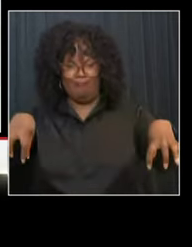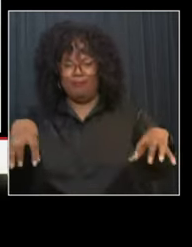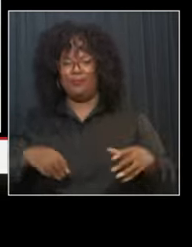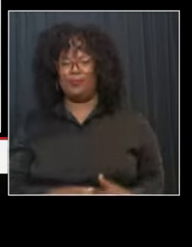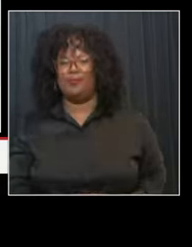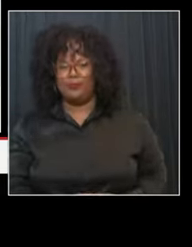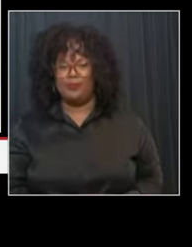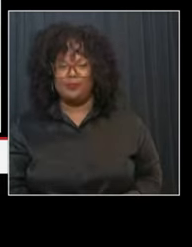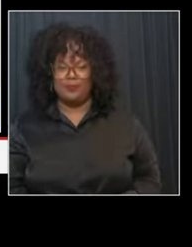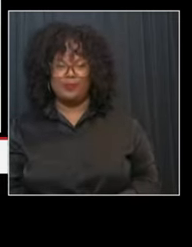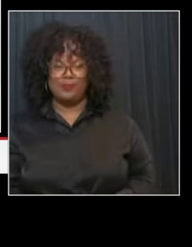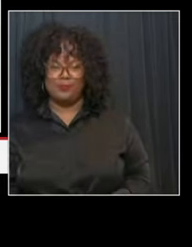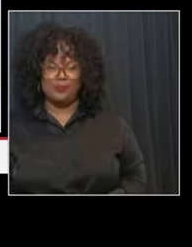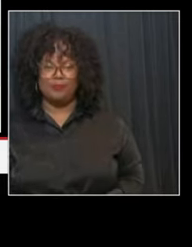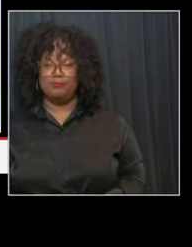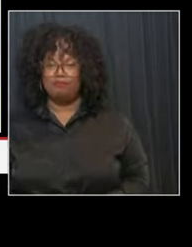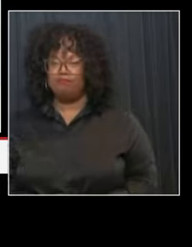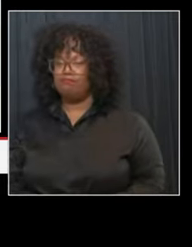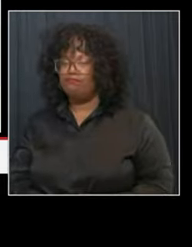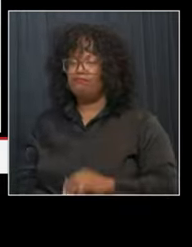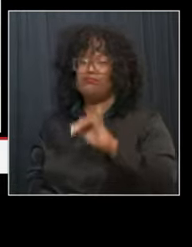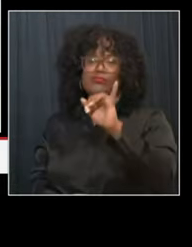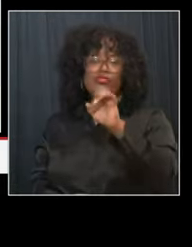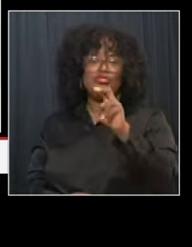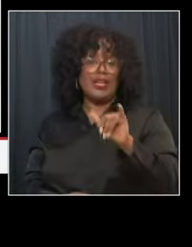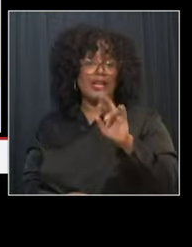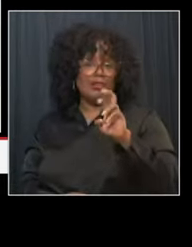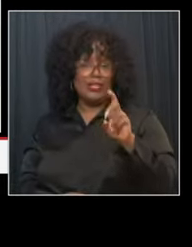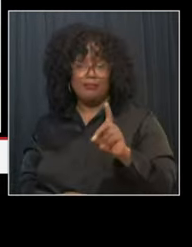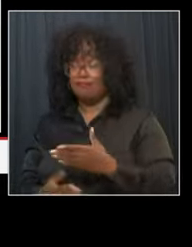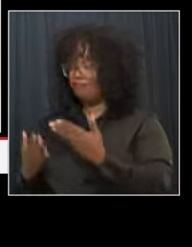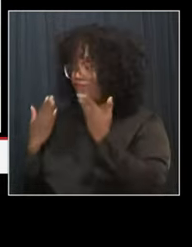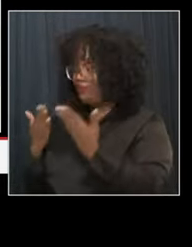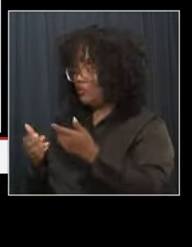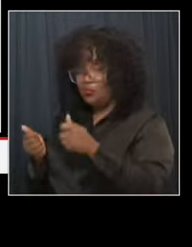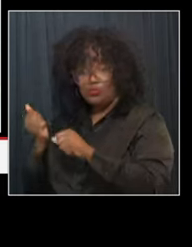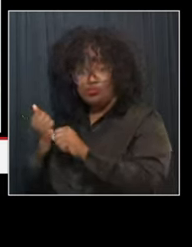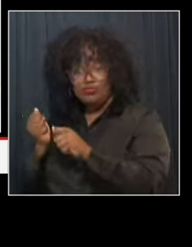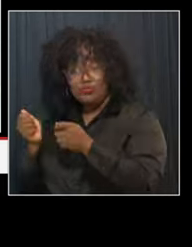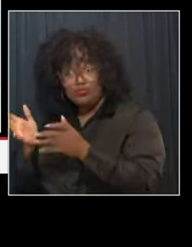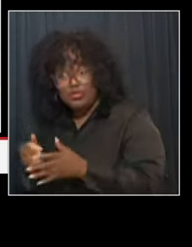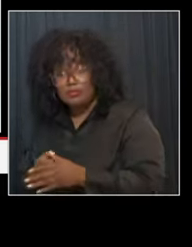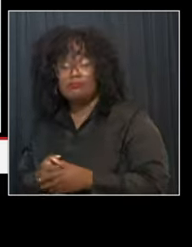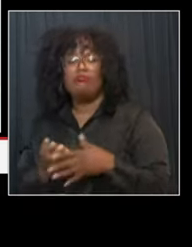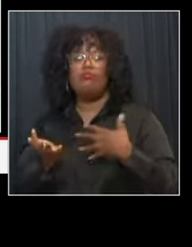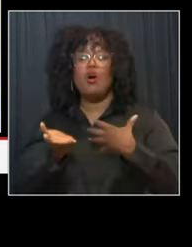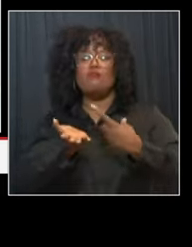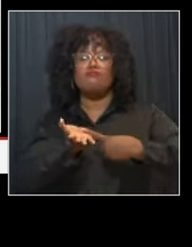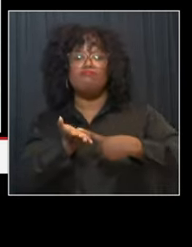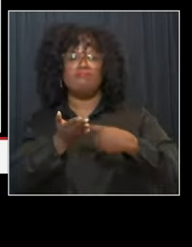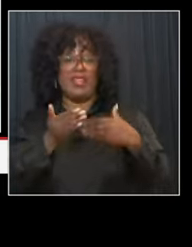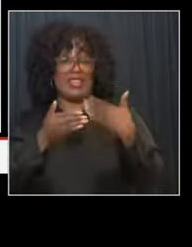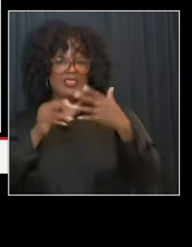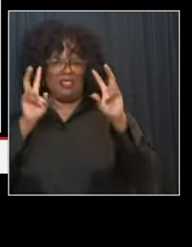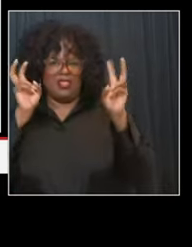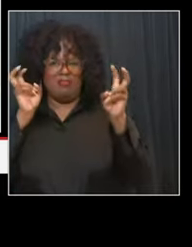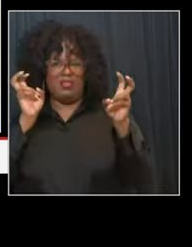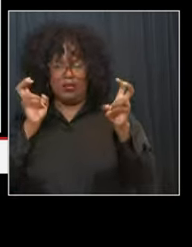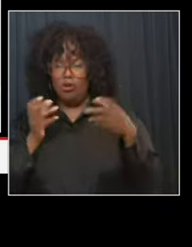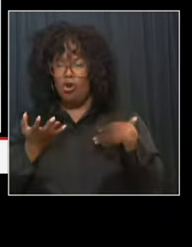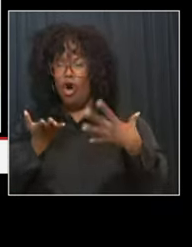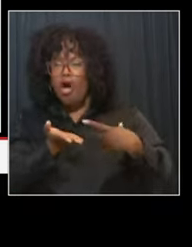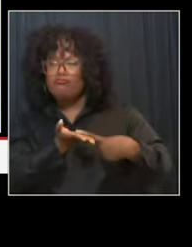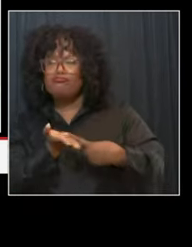Thank you, Director. And then before we jump to the next topic, as we've talked about in some of the other policy areas, we did have to make